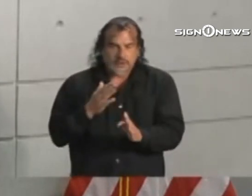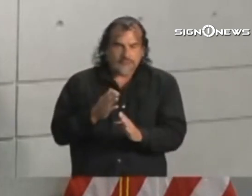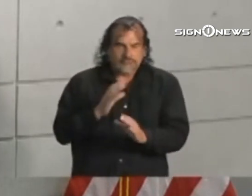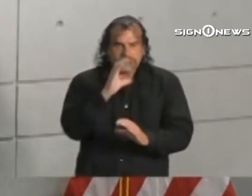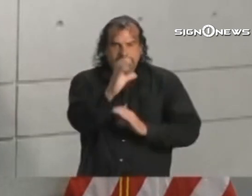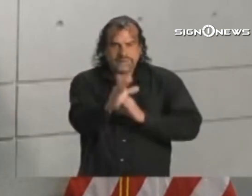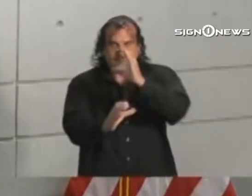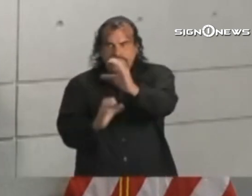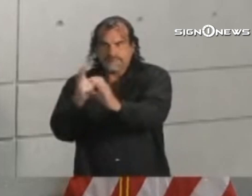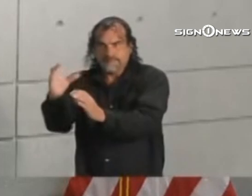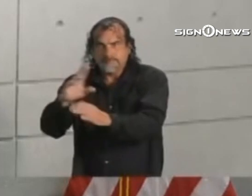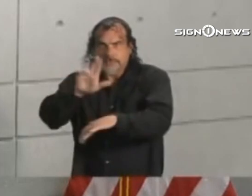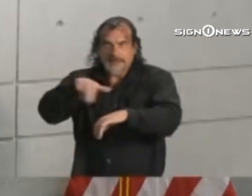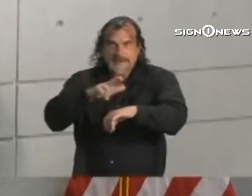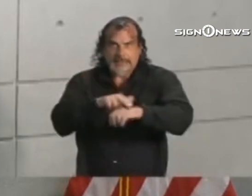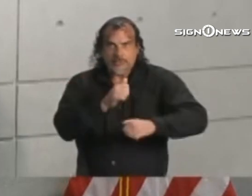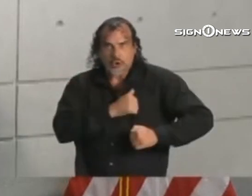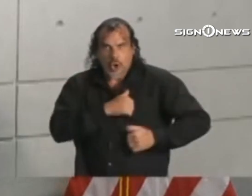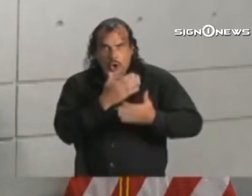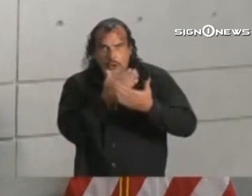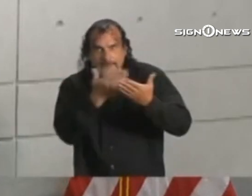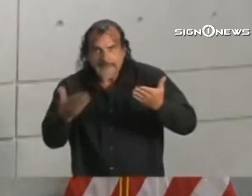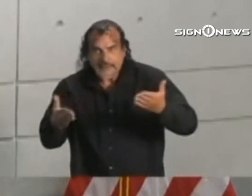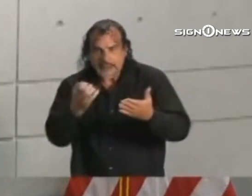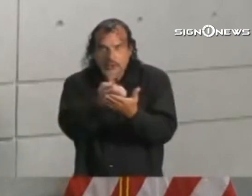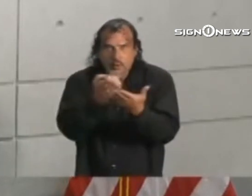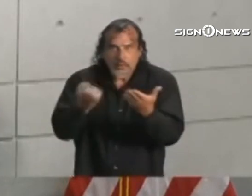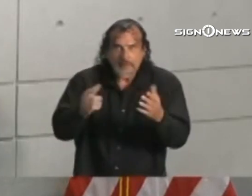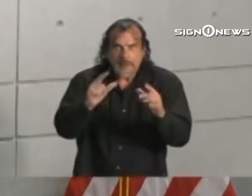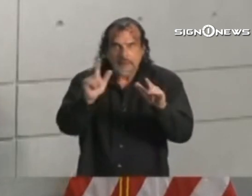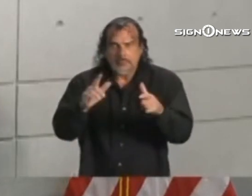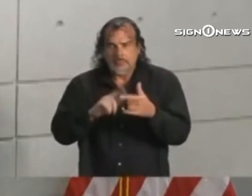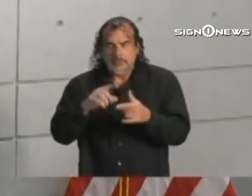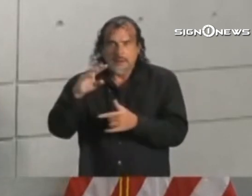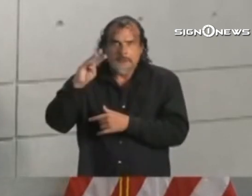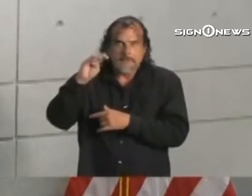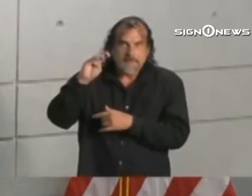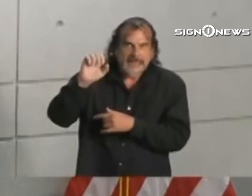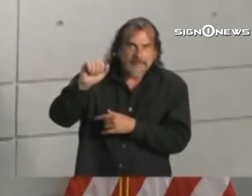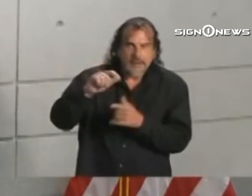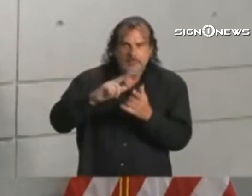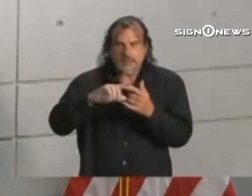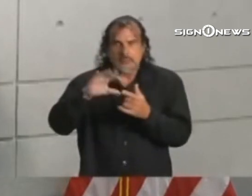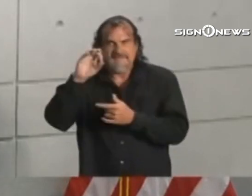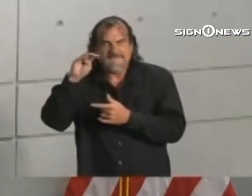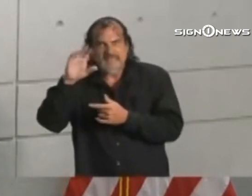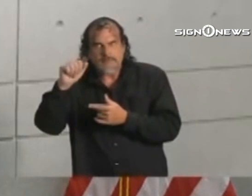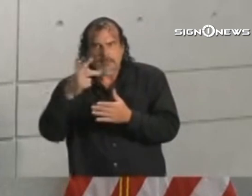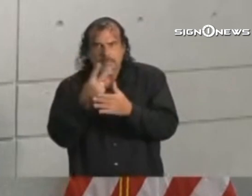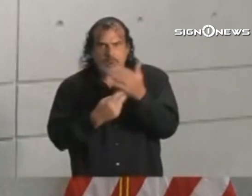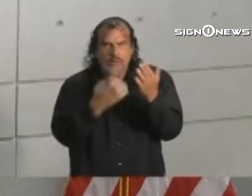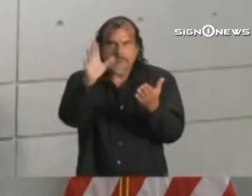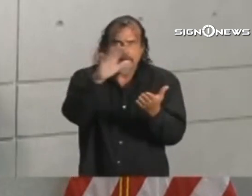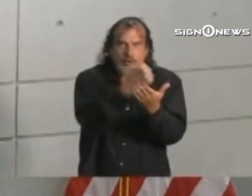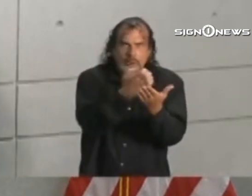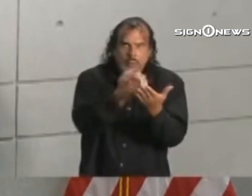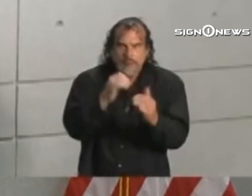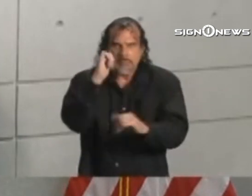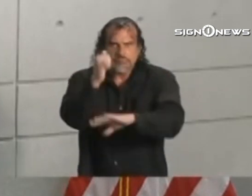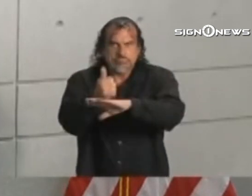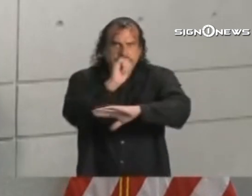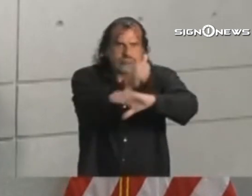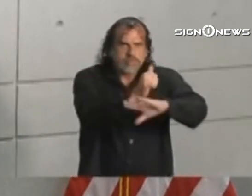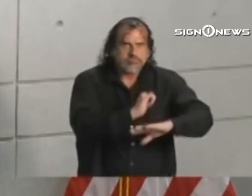of National Guard assets, the pre-positioning of MEMA and FEMA resources certainly should